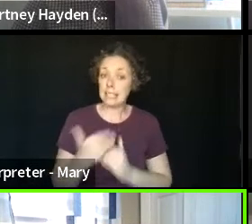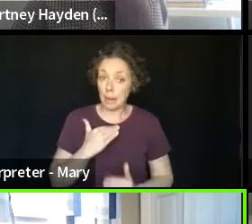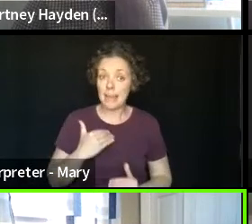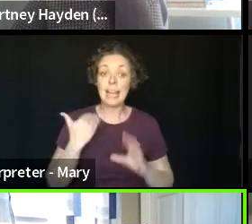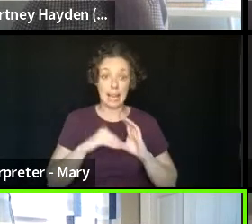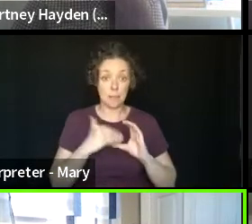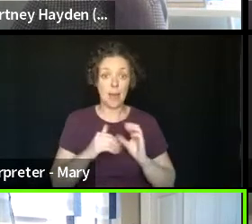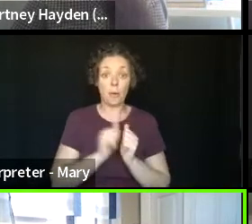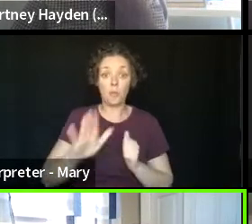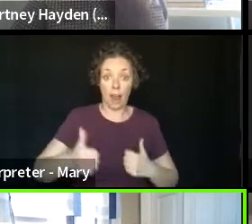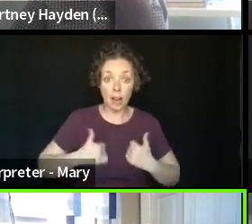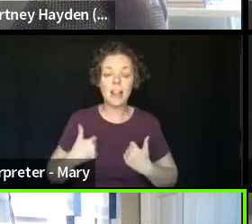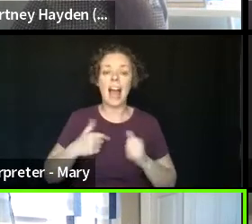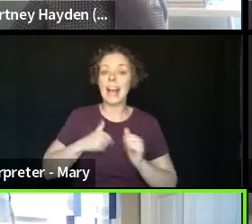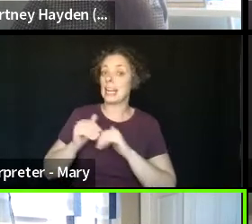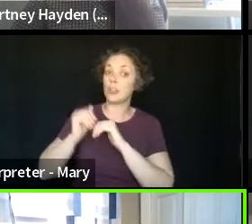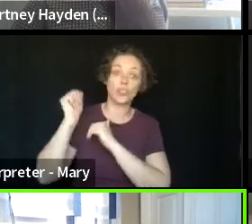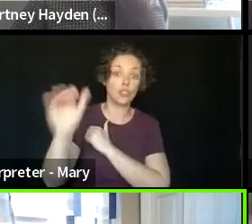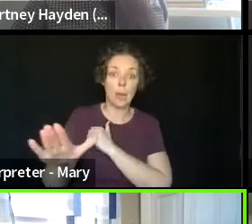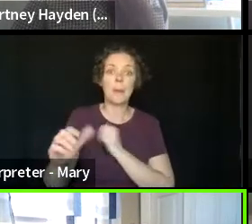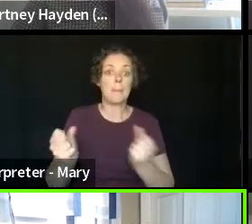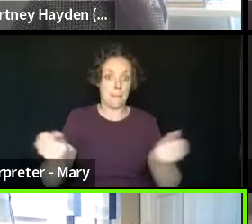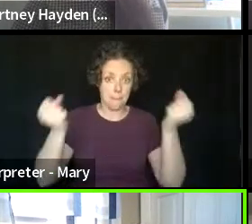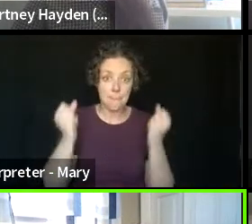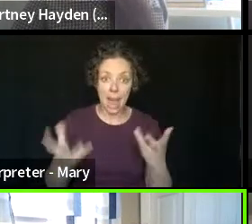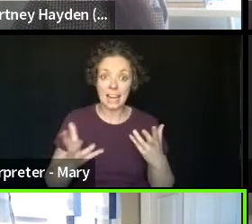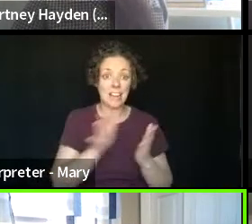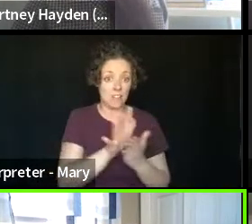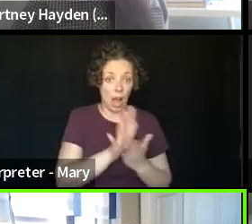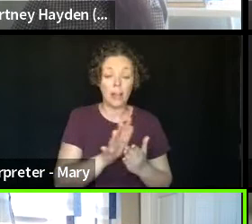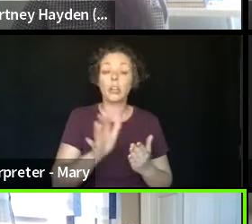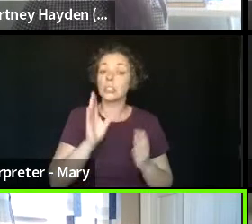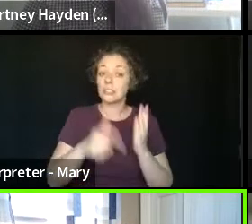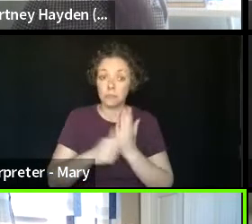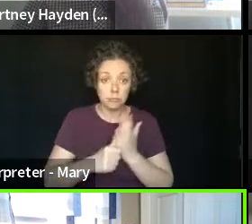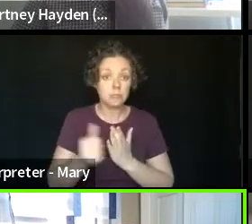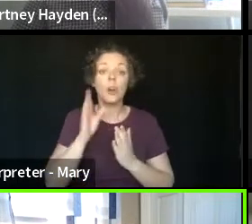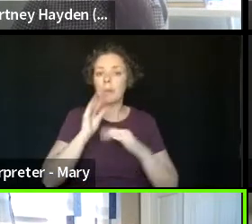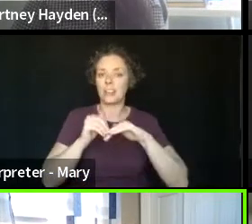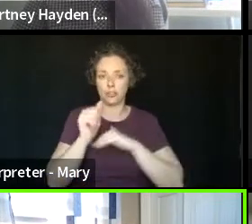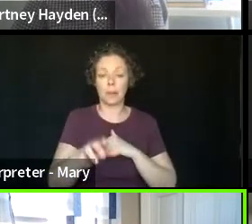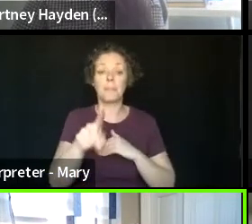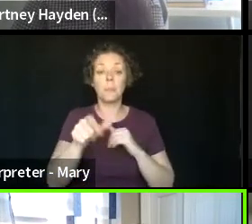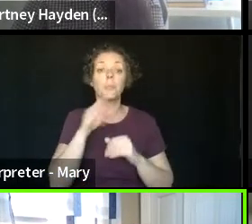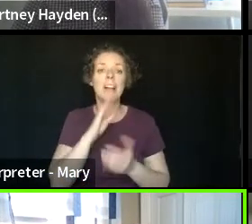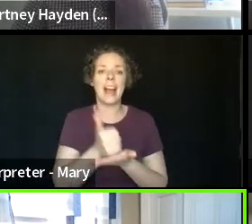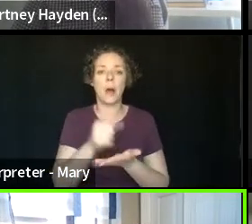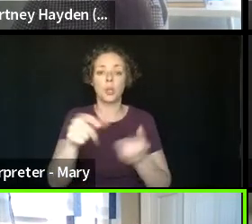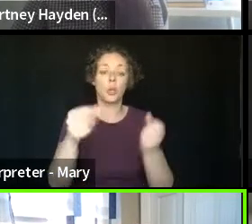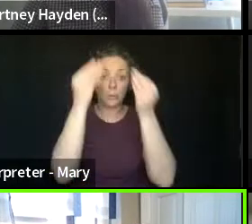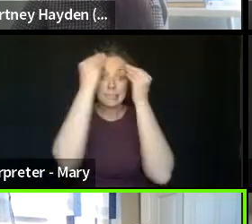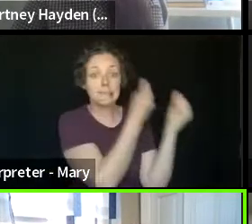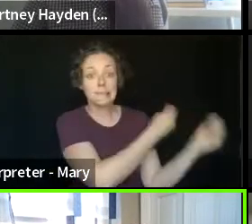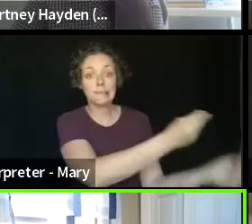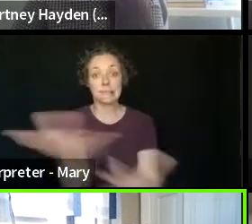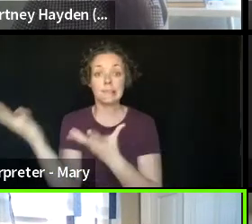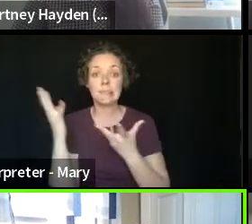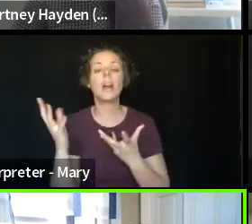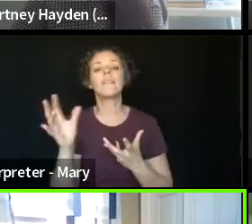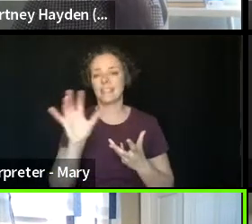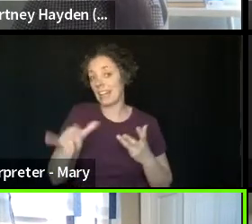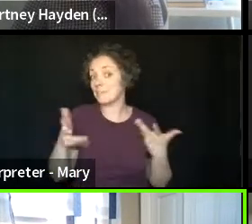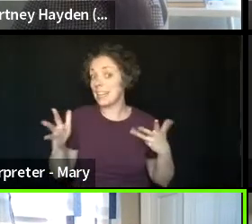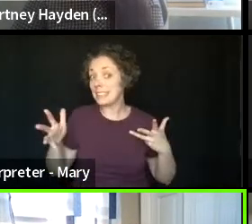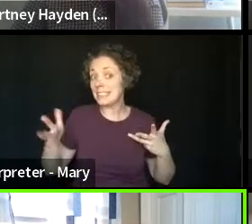as many as you need or want so you can help us spread the word. And that is really what I have. I also will put